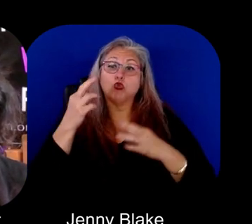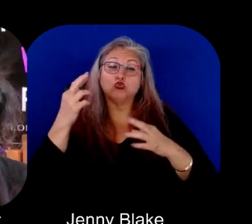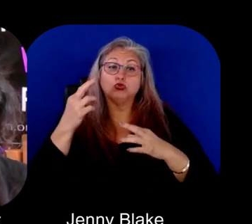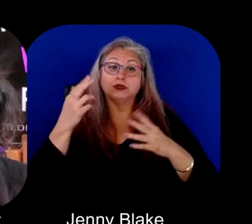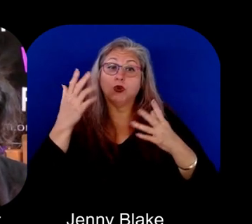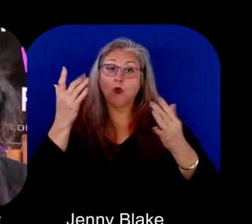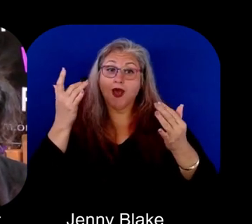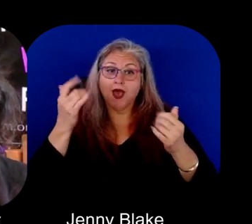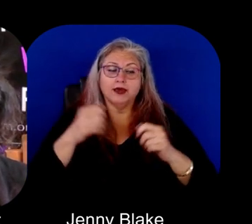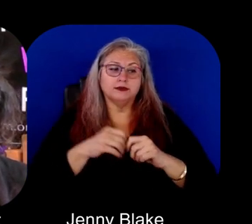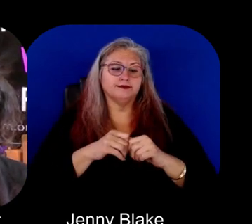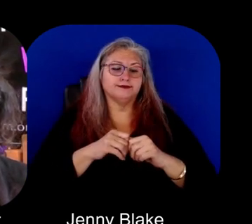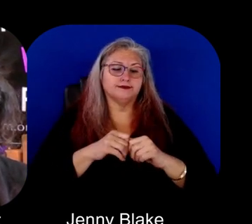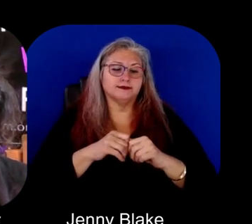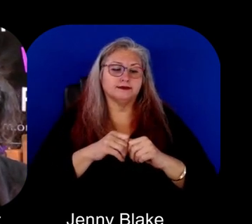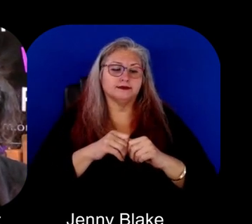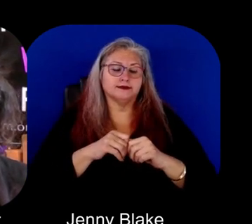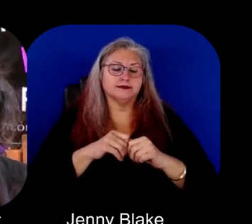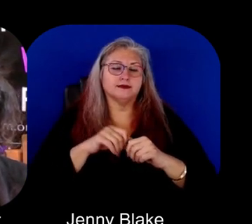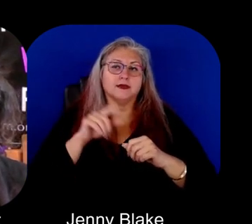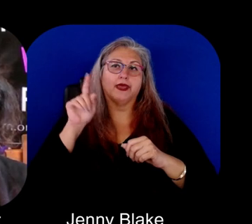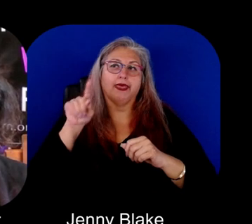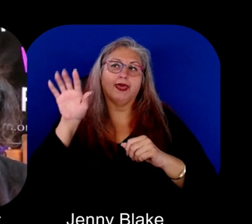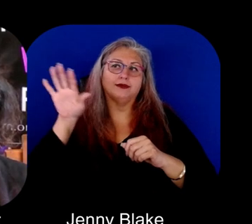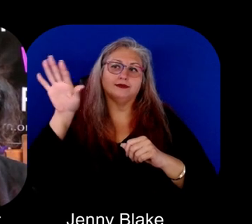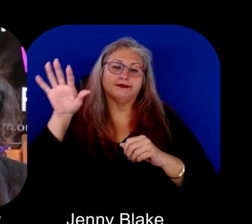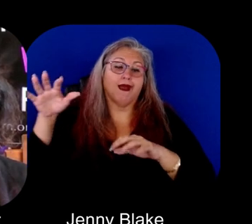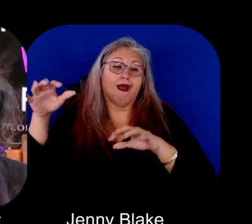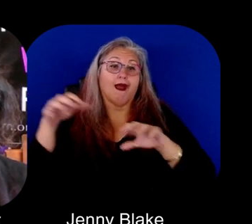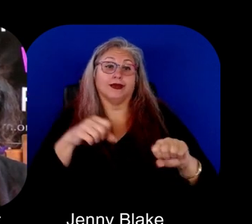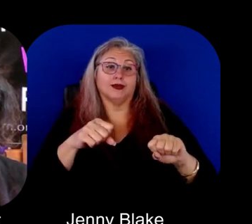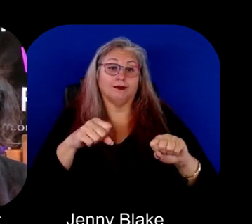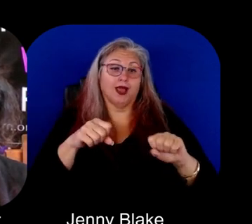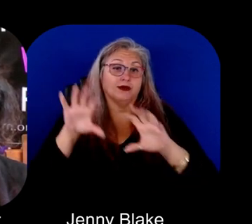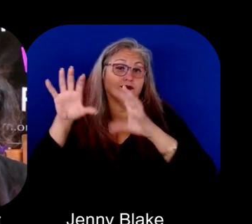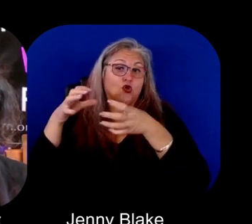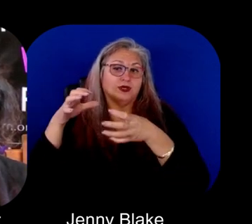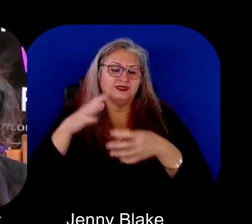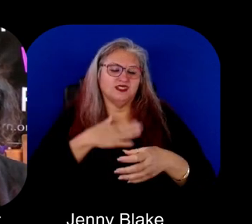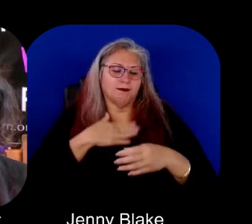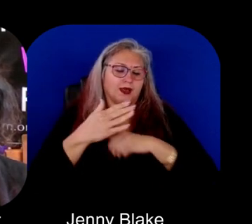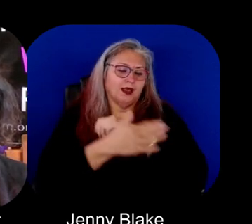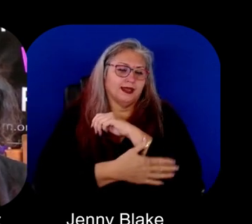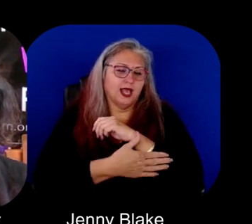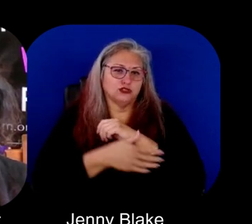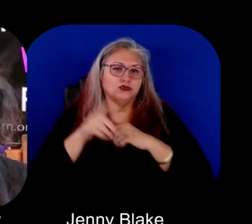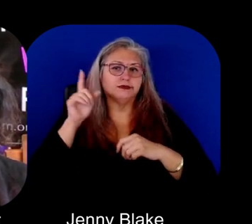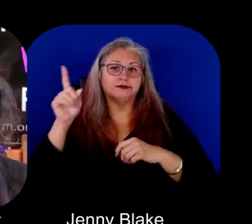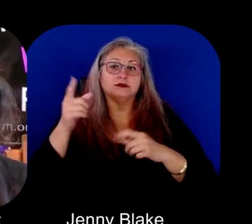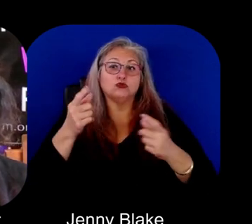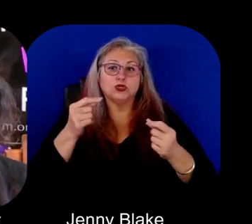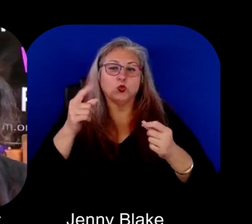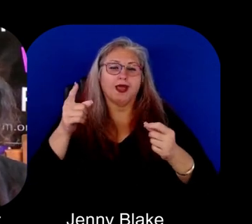reason because the occupying forces in my country would